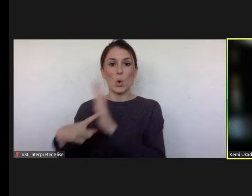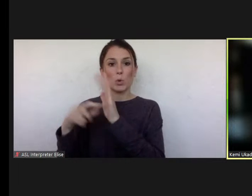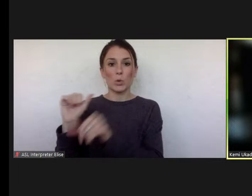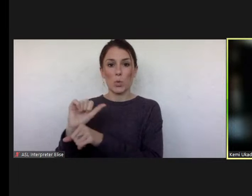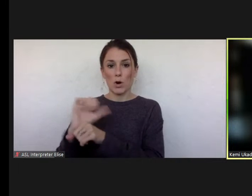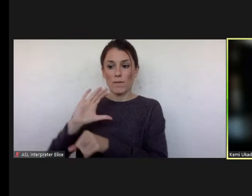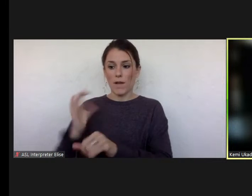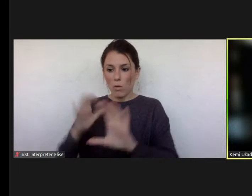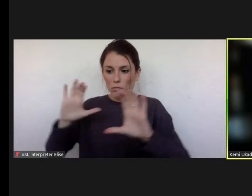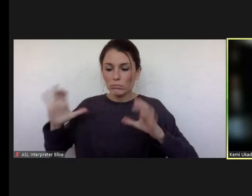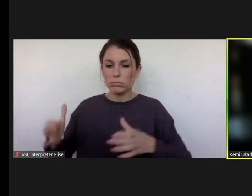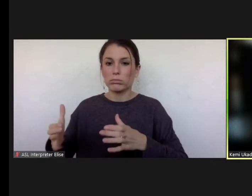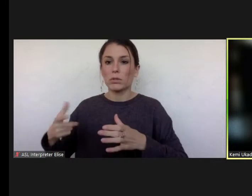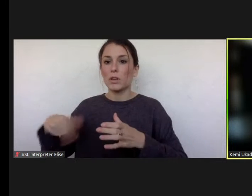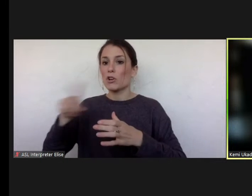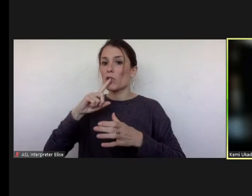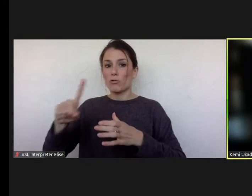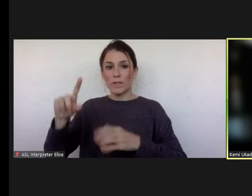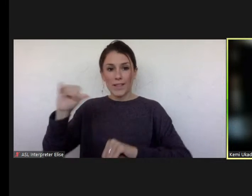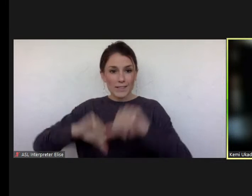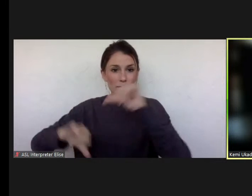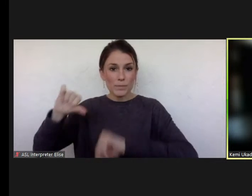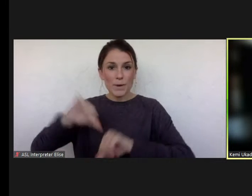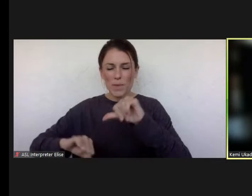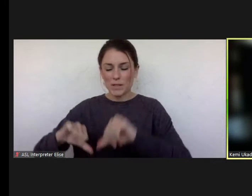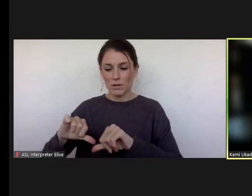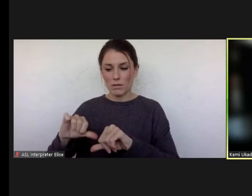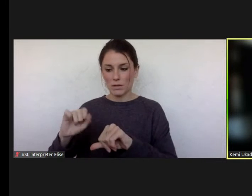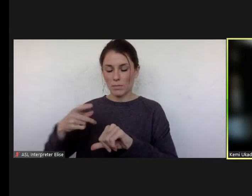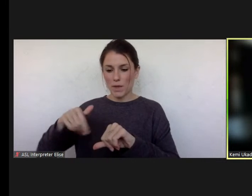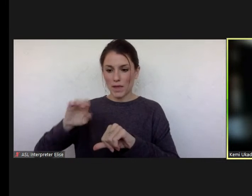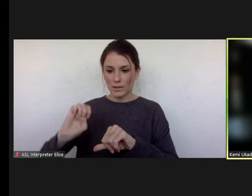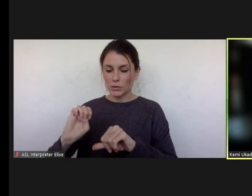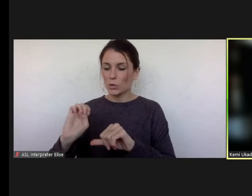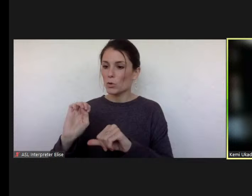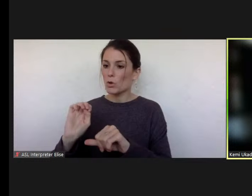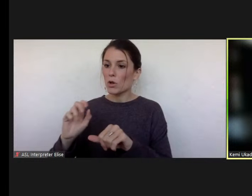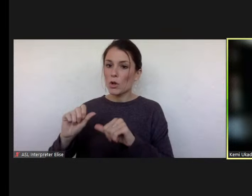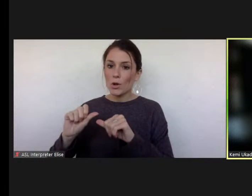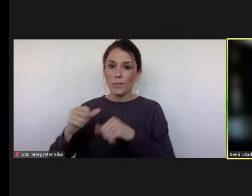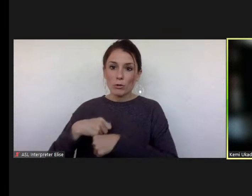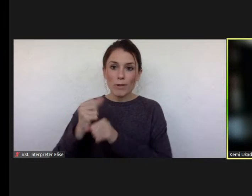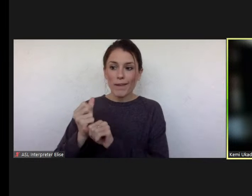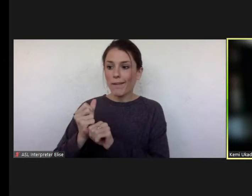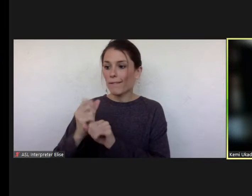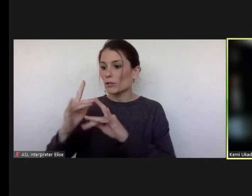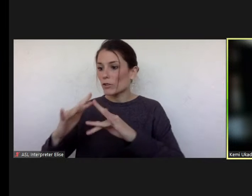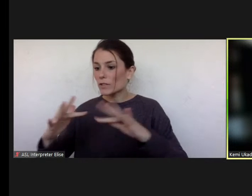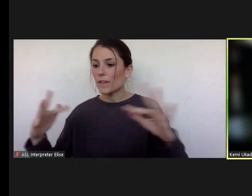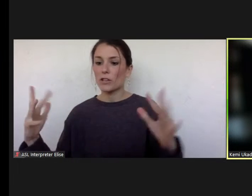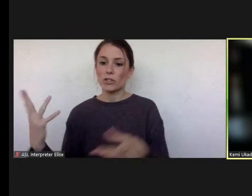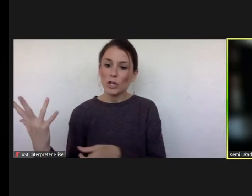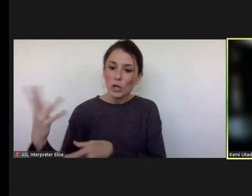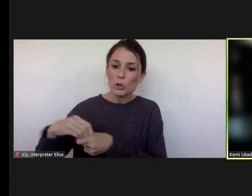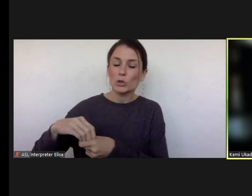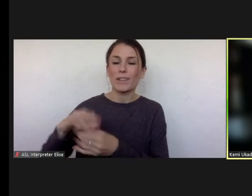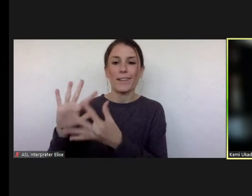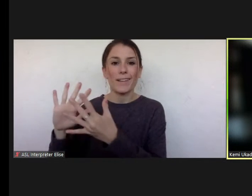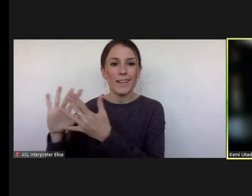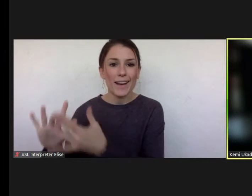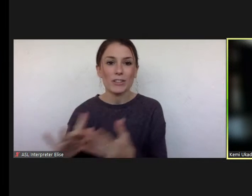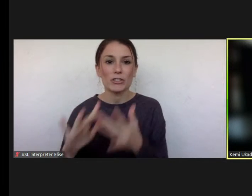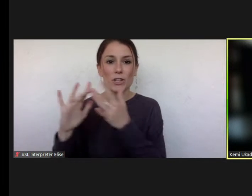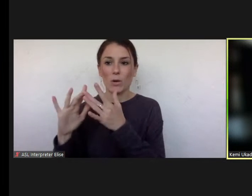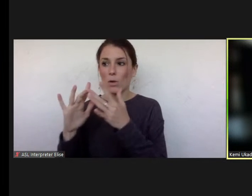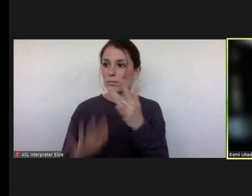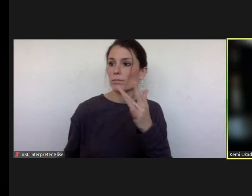experimental space for building creative ambition, diversification, and interconnection across communities.